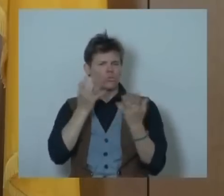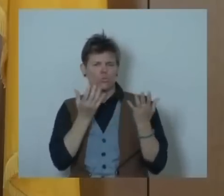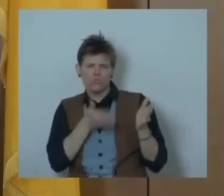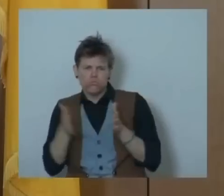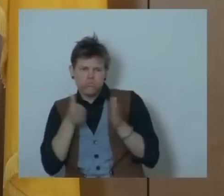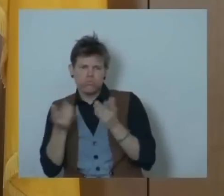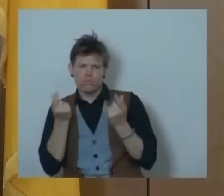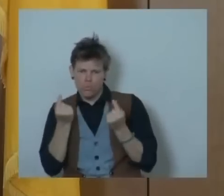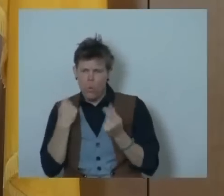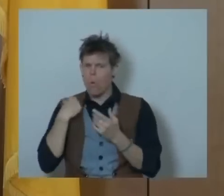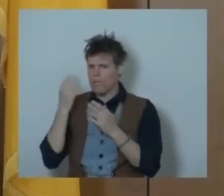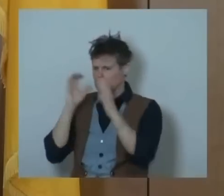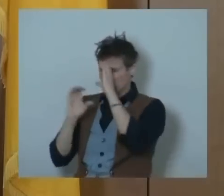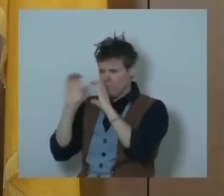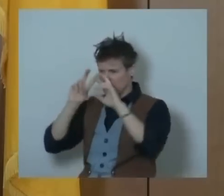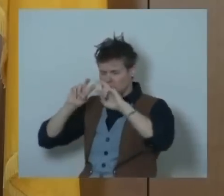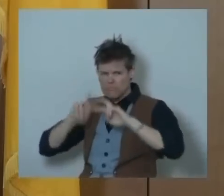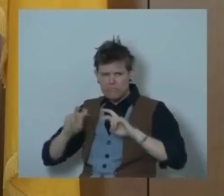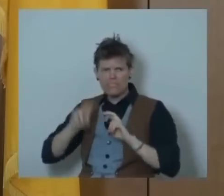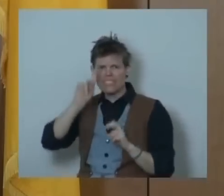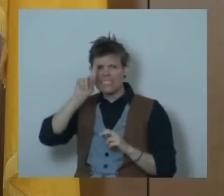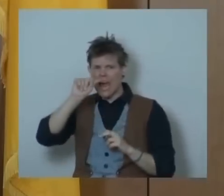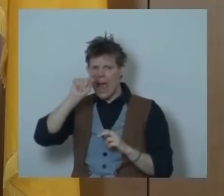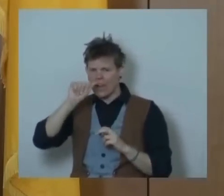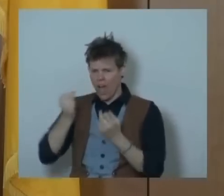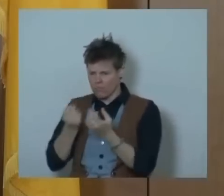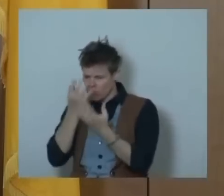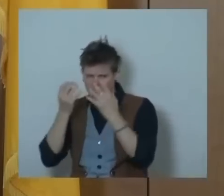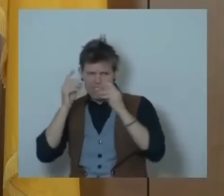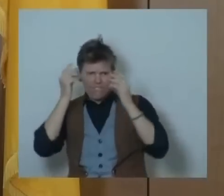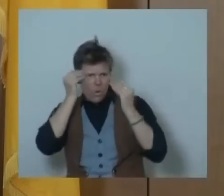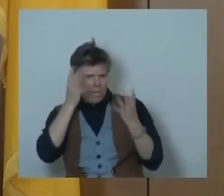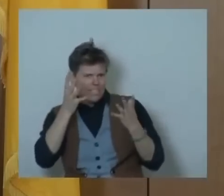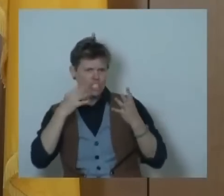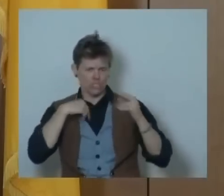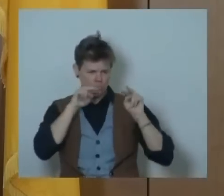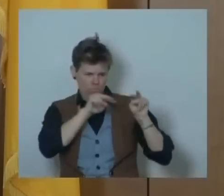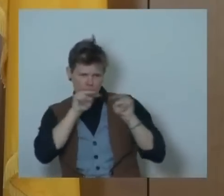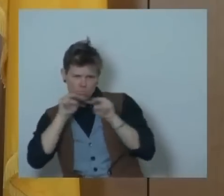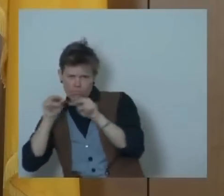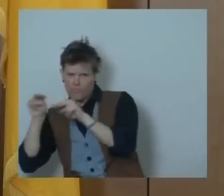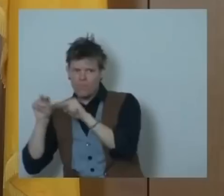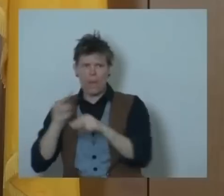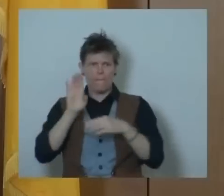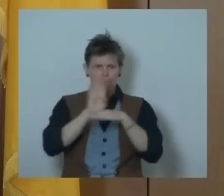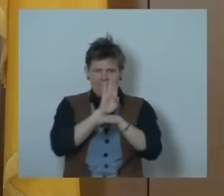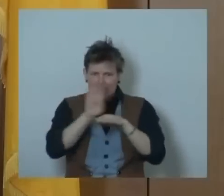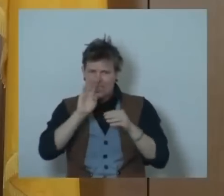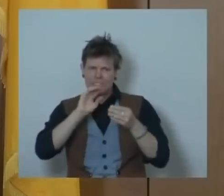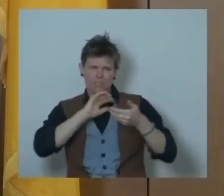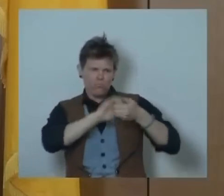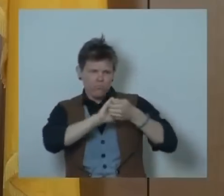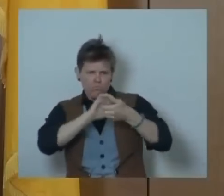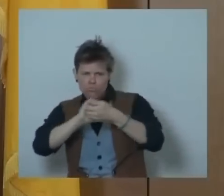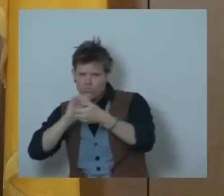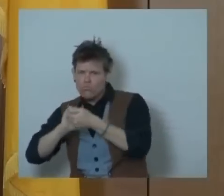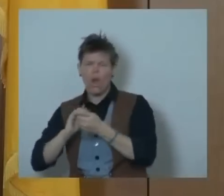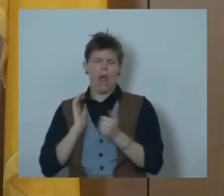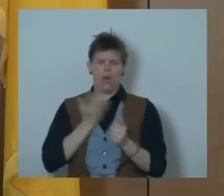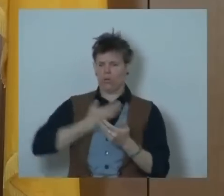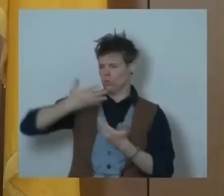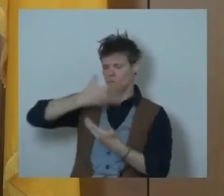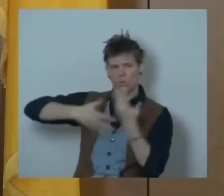tracking our cases and watching how our business partners and our social distancing and isolation has really made